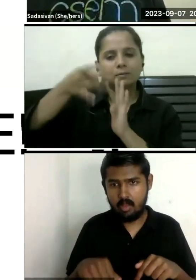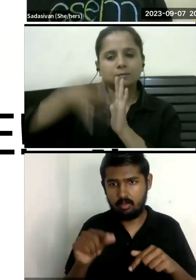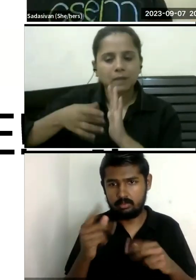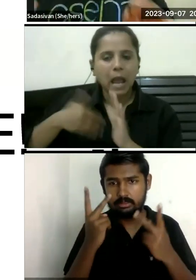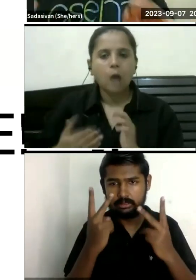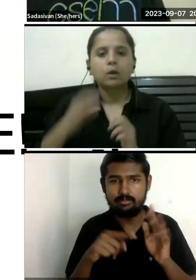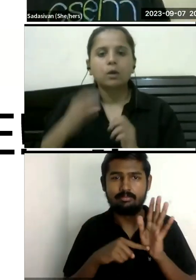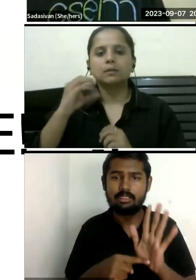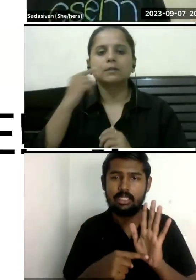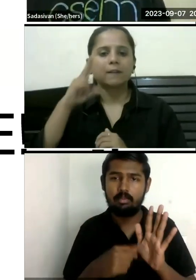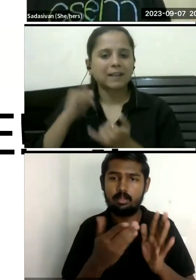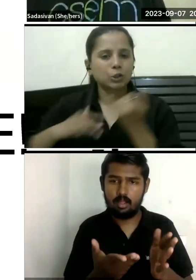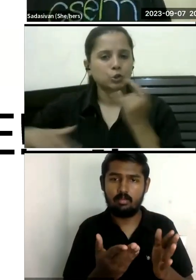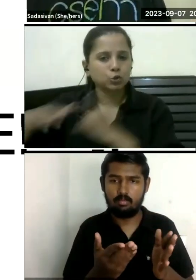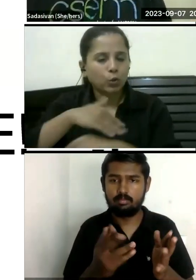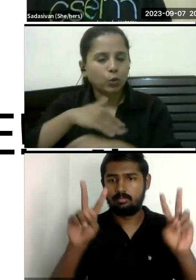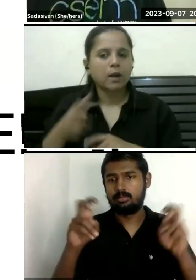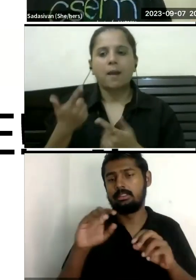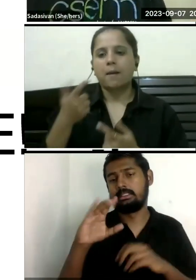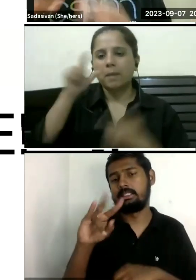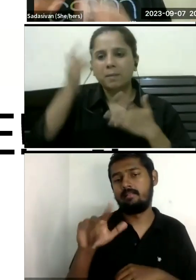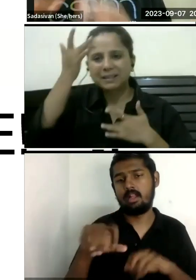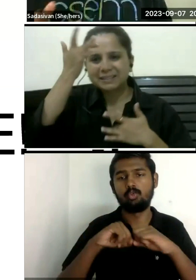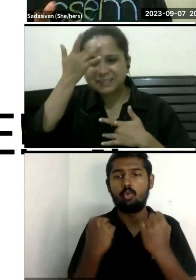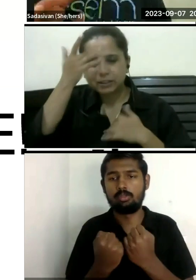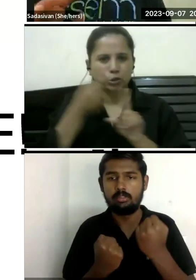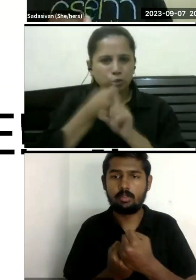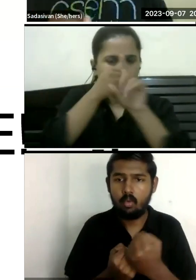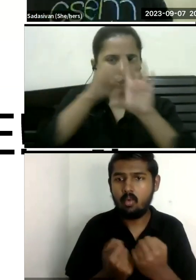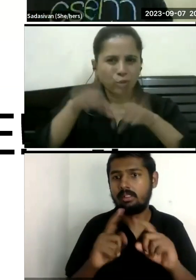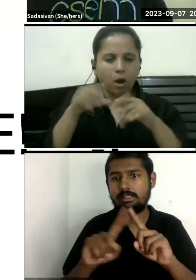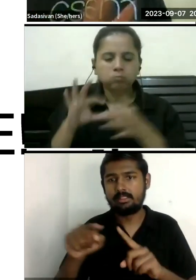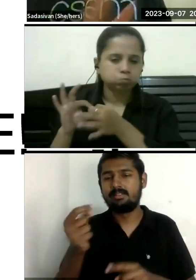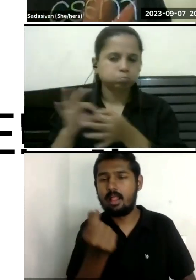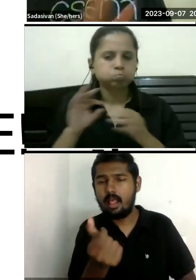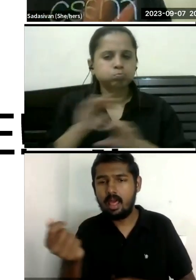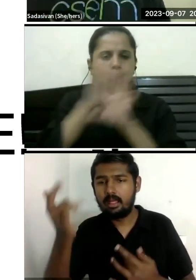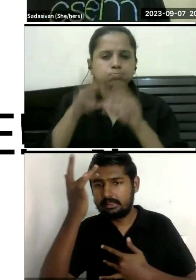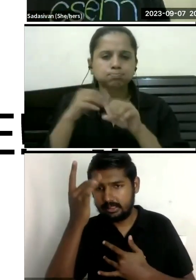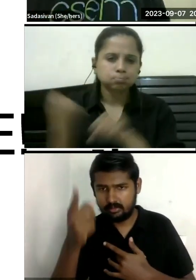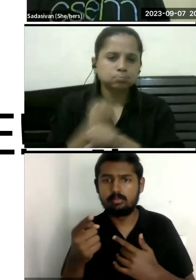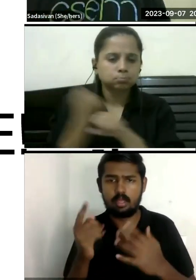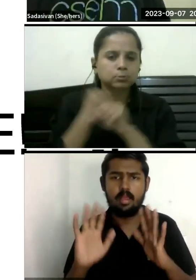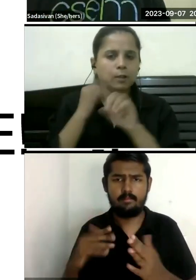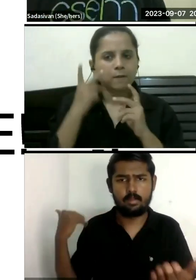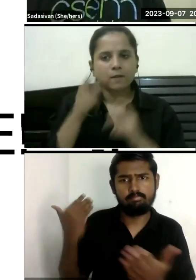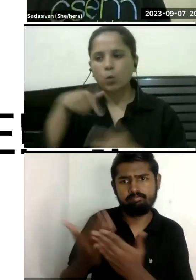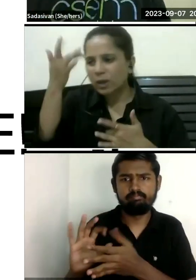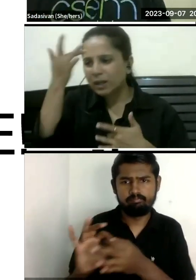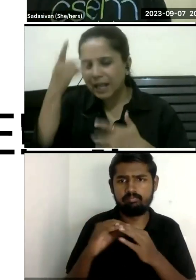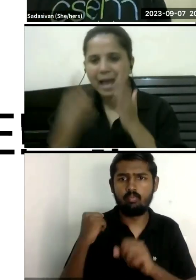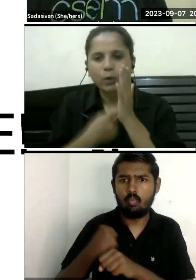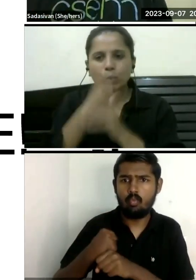our patient advocacy groups are working holistically with patients with rare diseases.